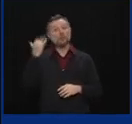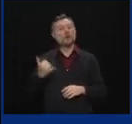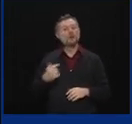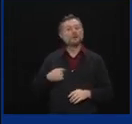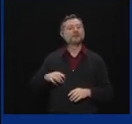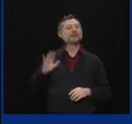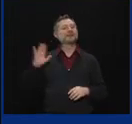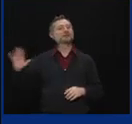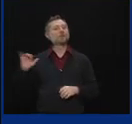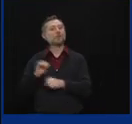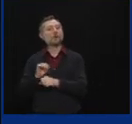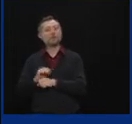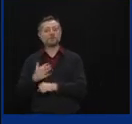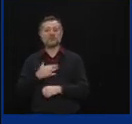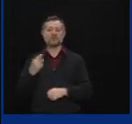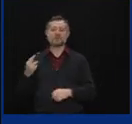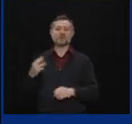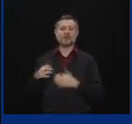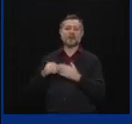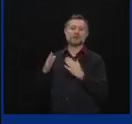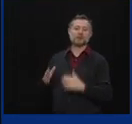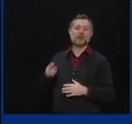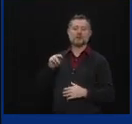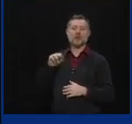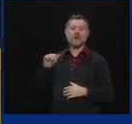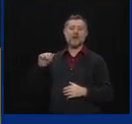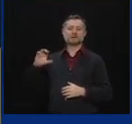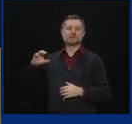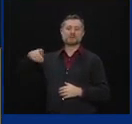friend, the head of the NAACP, Reverend Mark Blue.